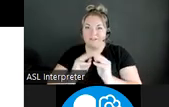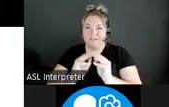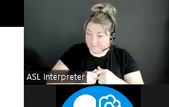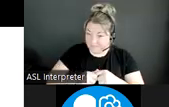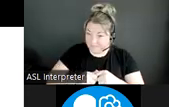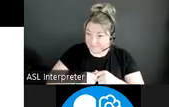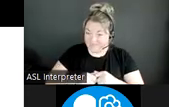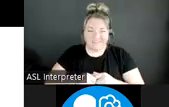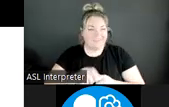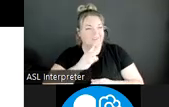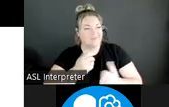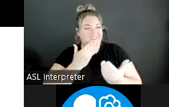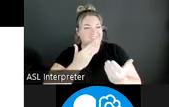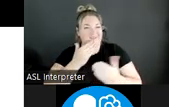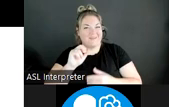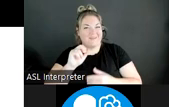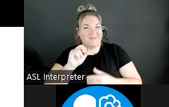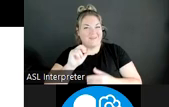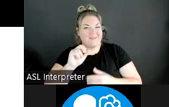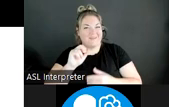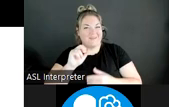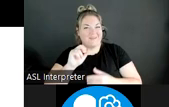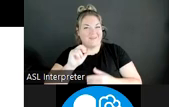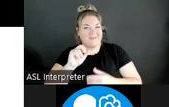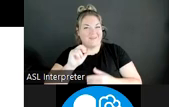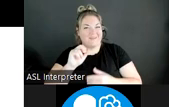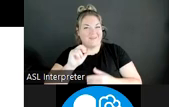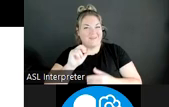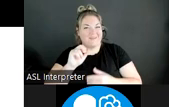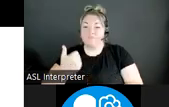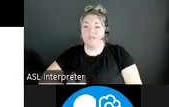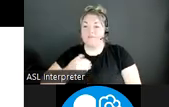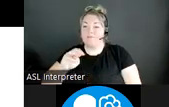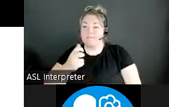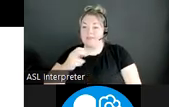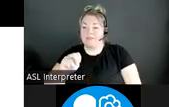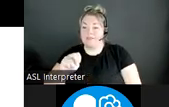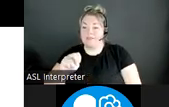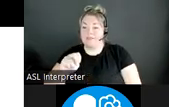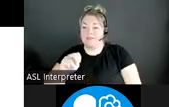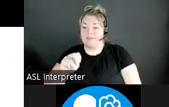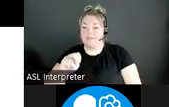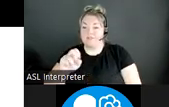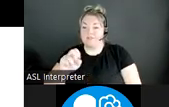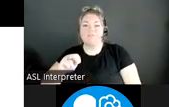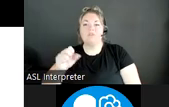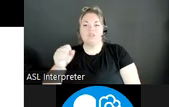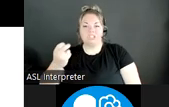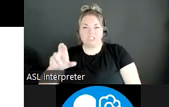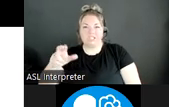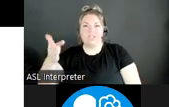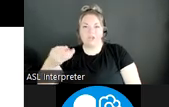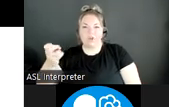Sure. Thank you, Angelina. Good morning, everyone. Megan Shelton, she, her, hers. I am the Division Director